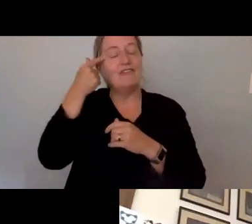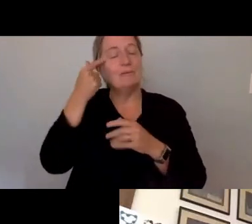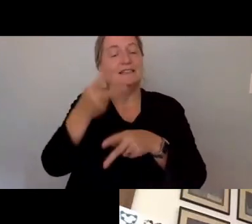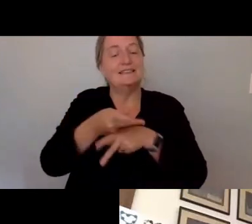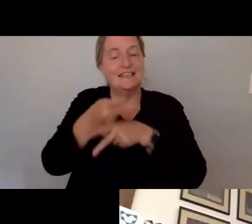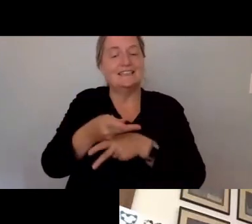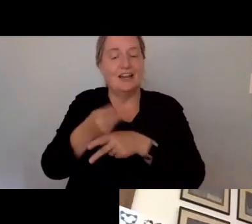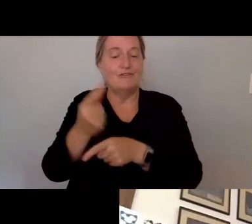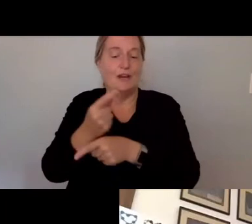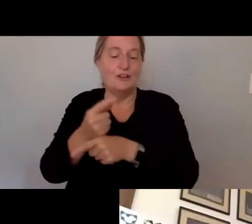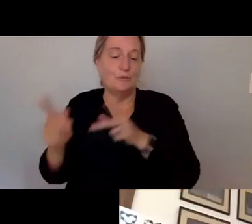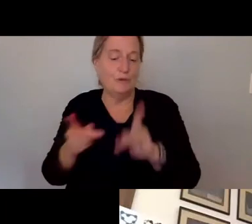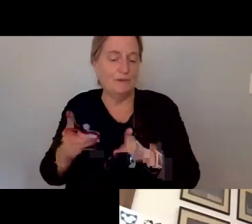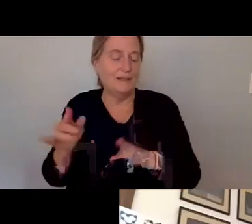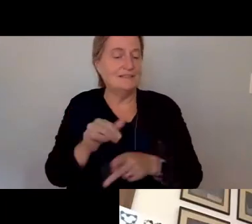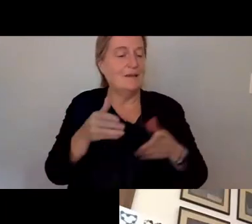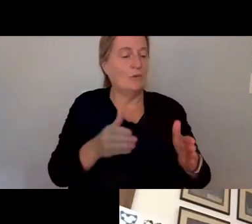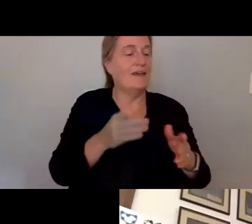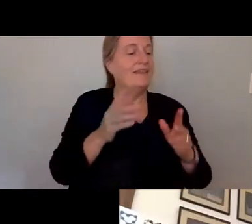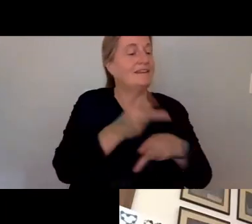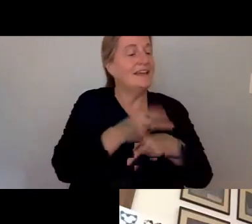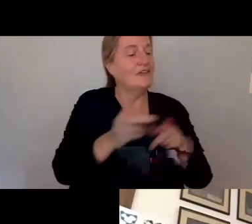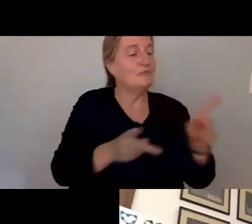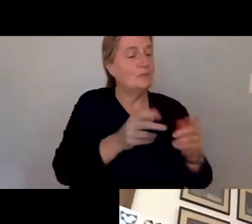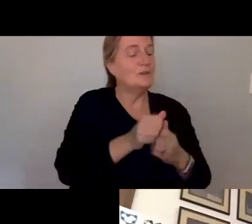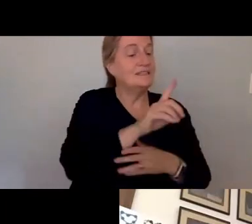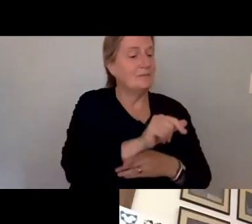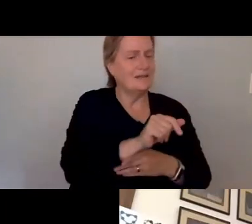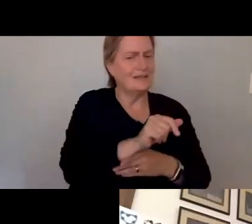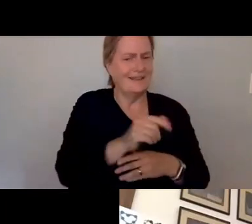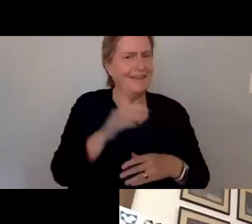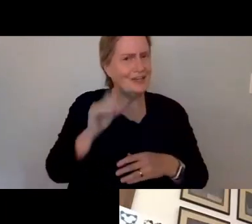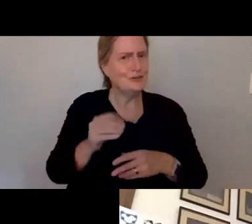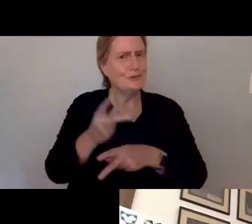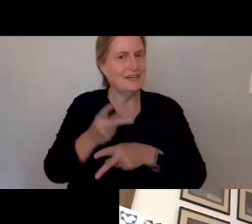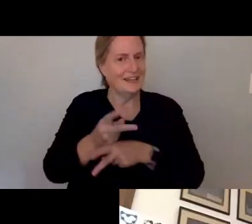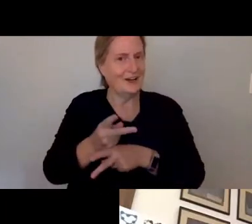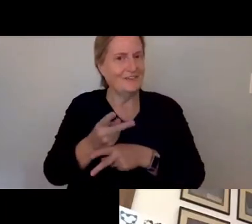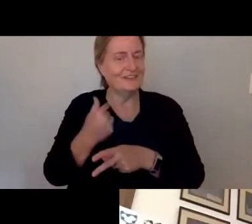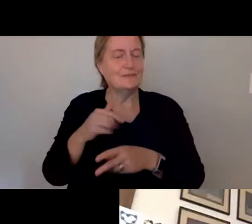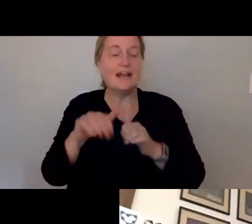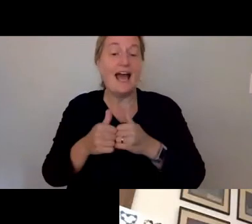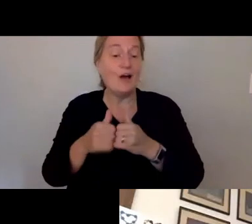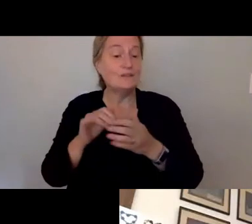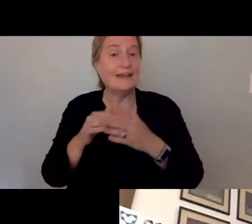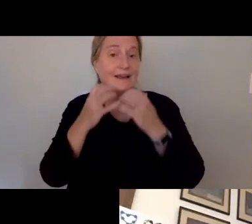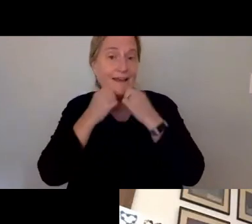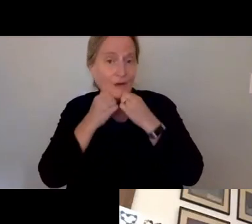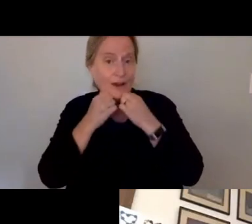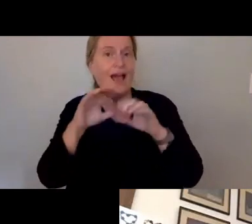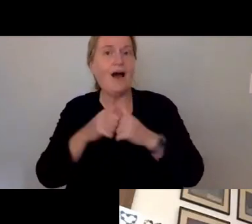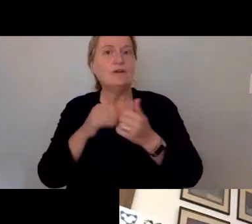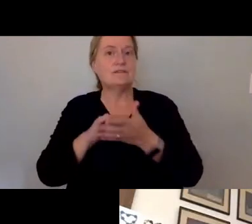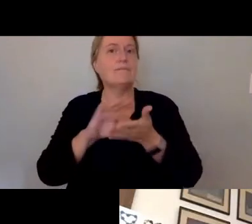Dave and Senator Klobuchar and all the rest would tell you that they care a lot about it. And so, how do you turn that caring into a product? So, thanks for